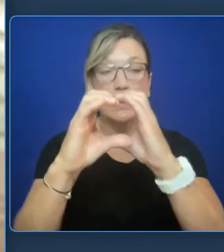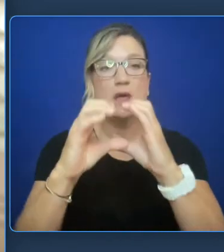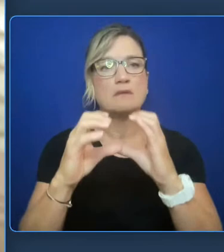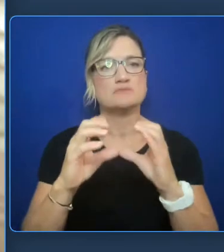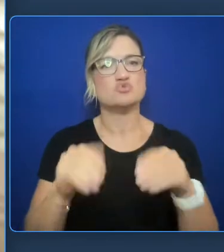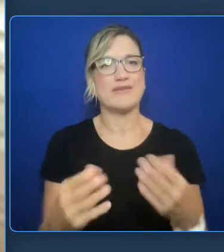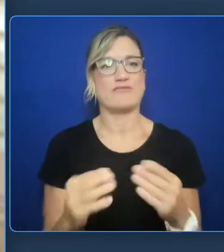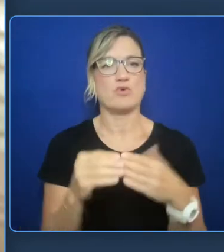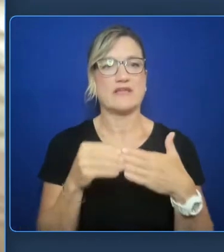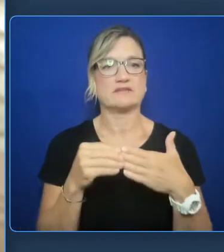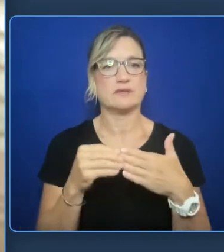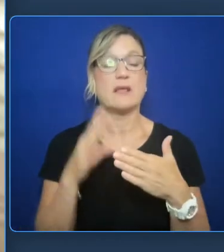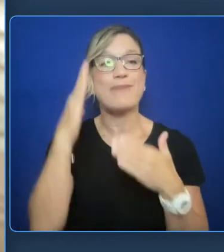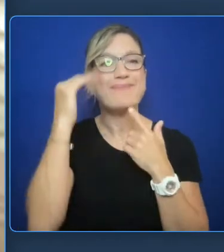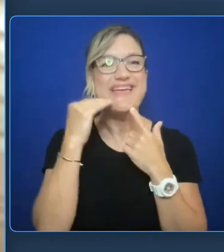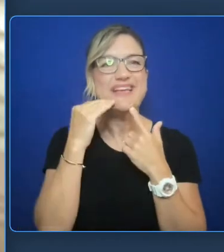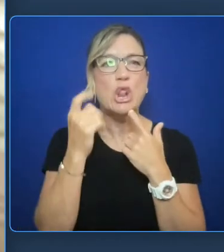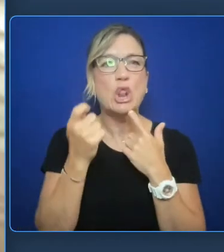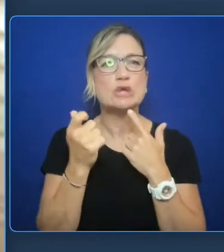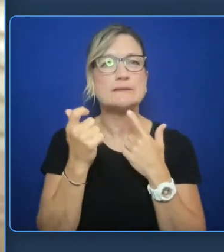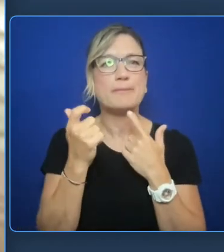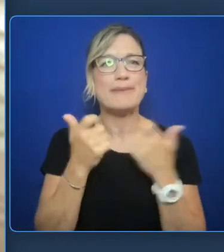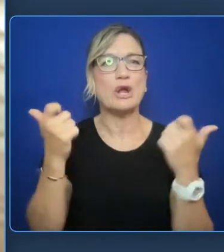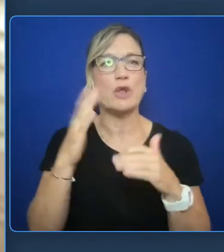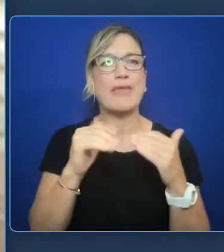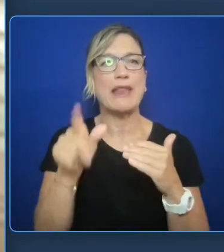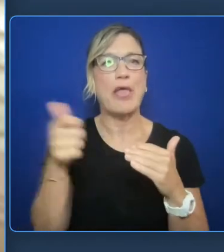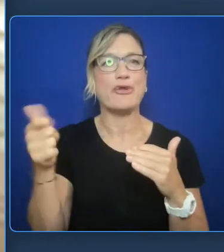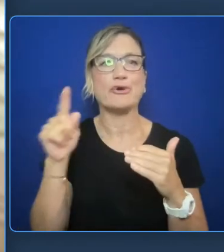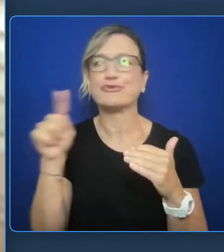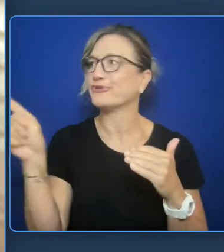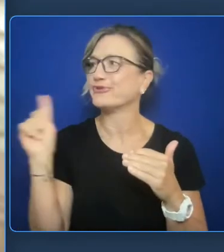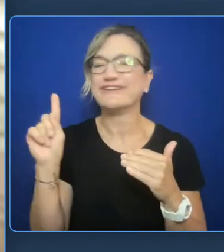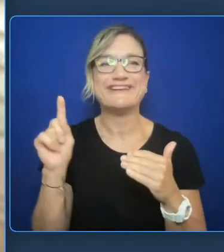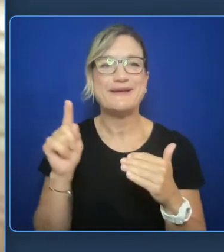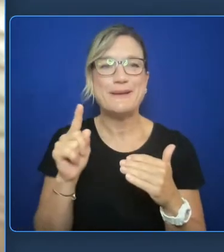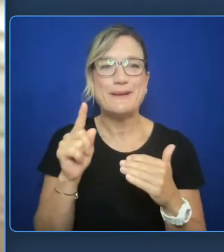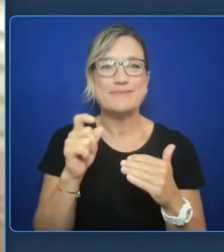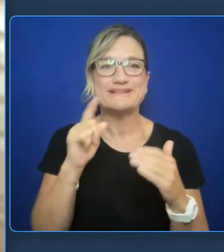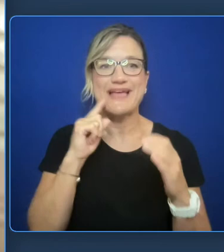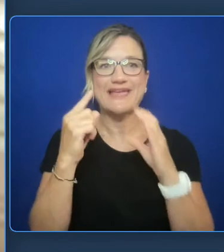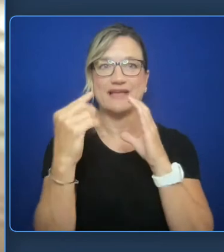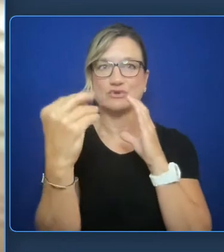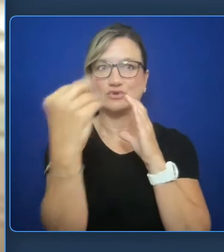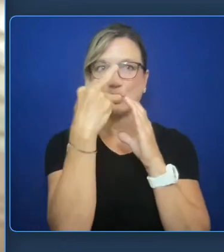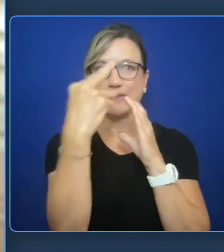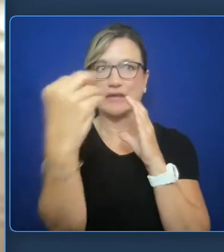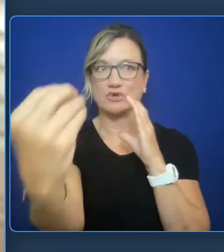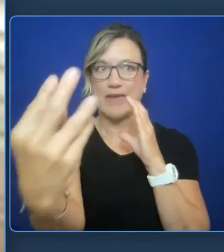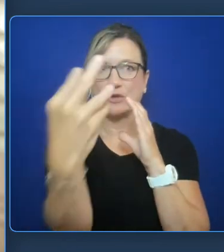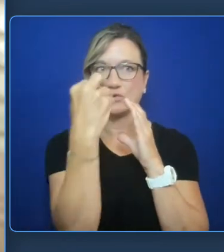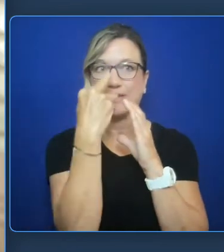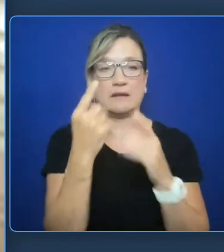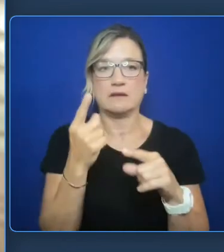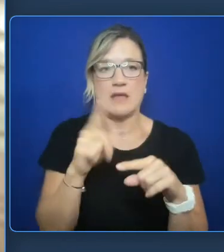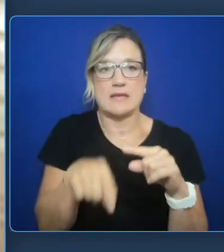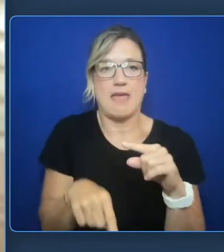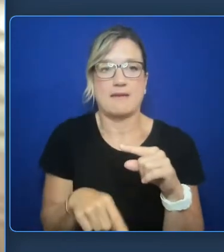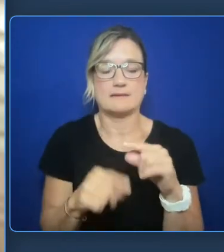One of the problems, for instance, my head's probably a little bigger than everybody else's because I can't zoom in and zoom out on this